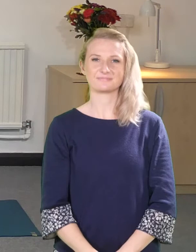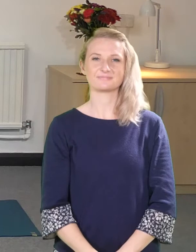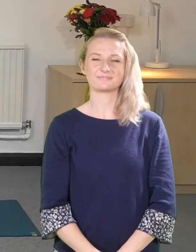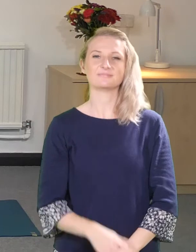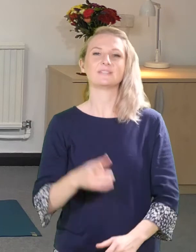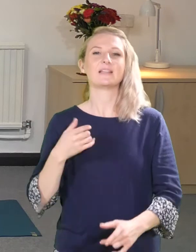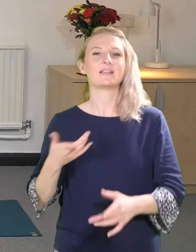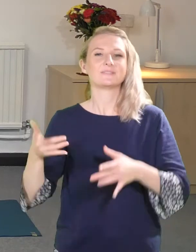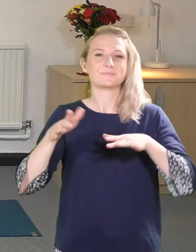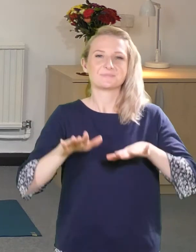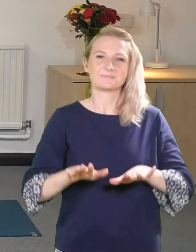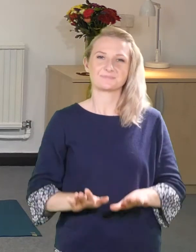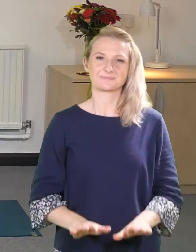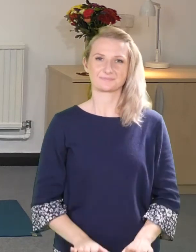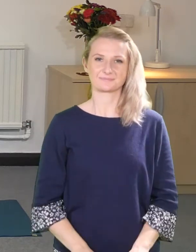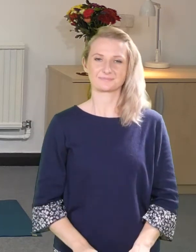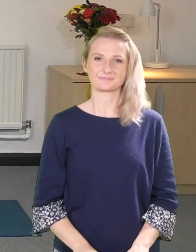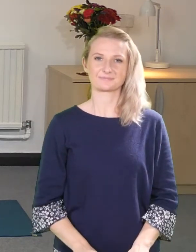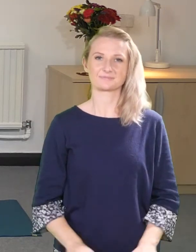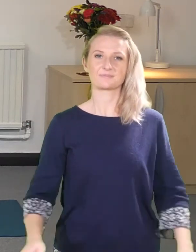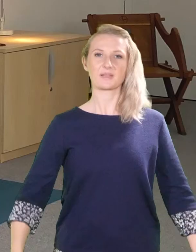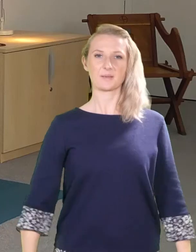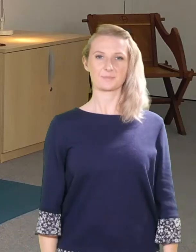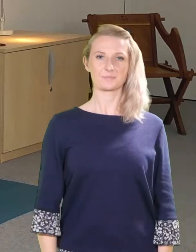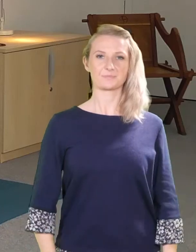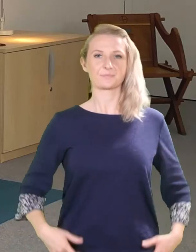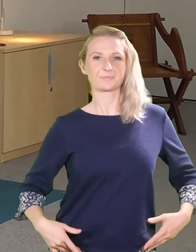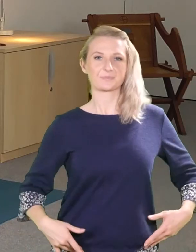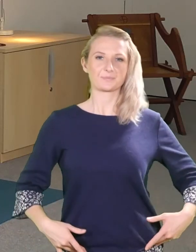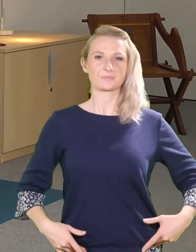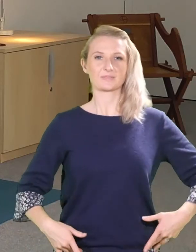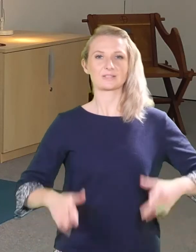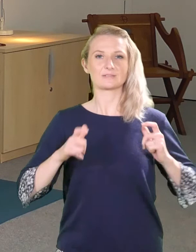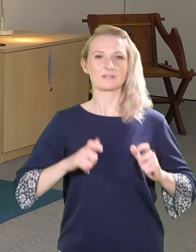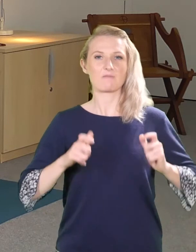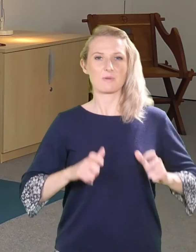And then let's take that foot down and bring the arms down, shaking out your hips and your legs.